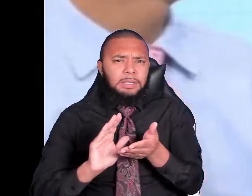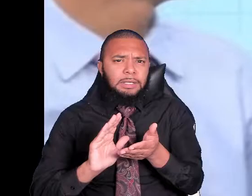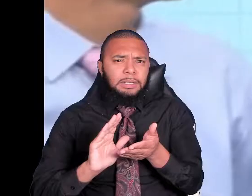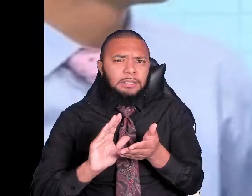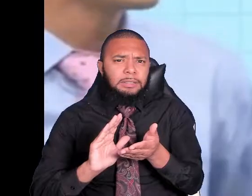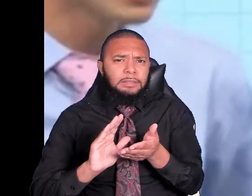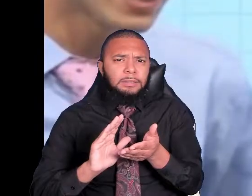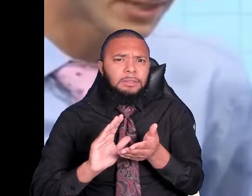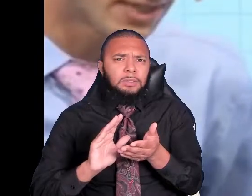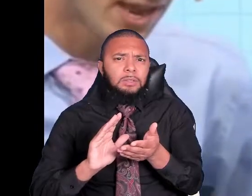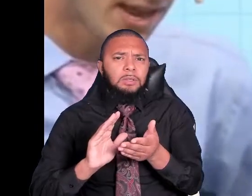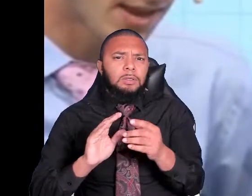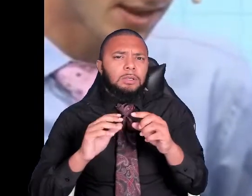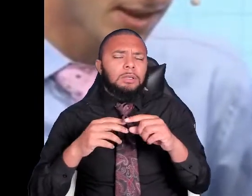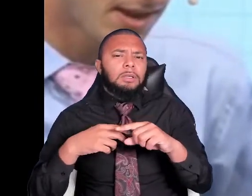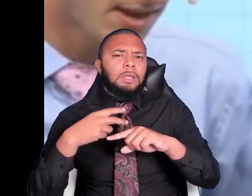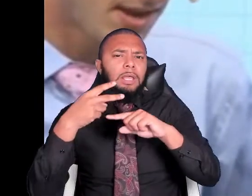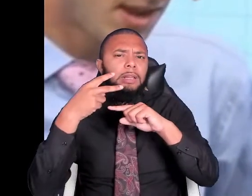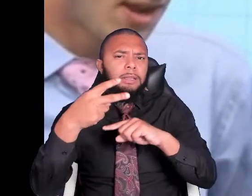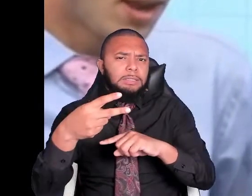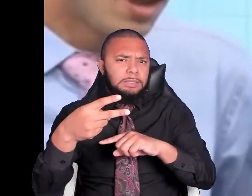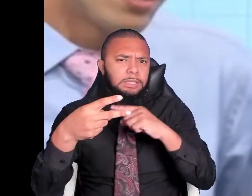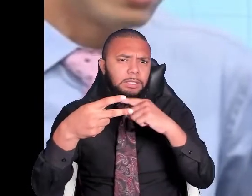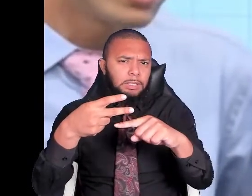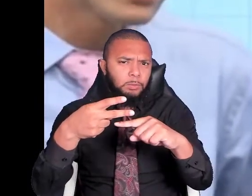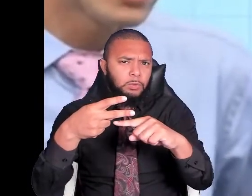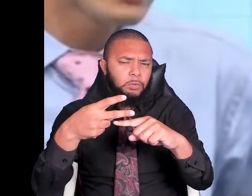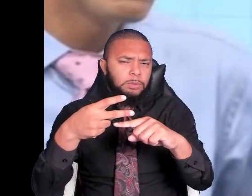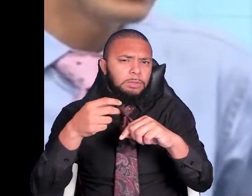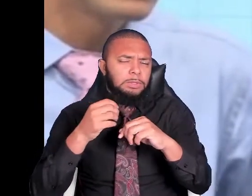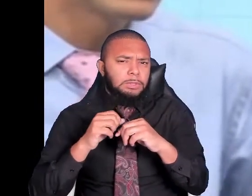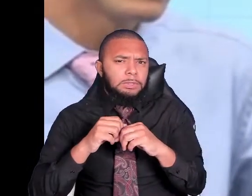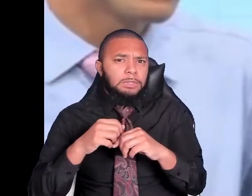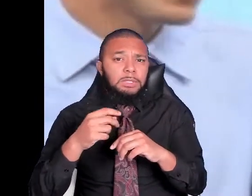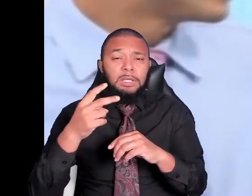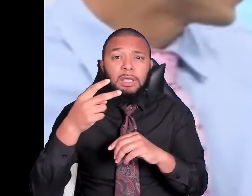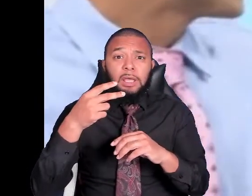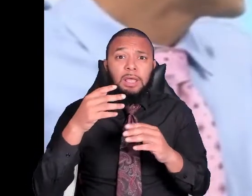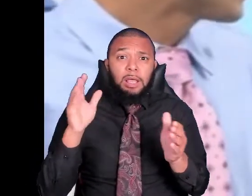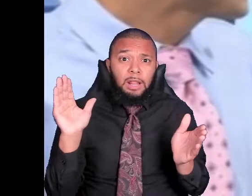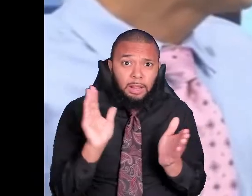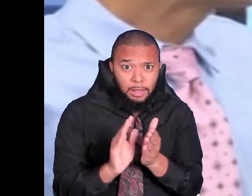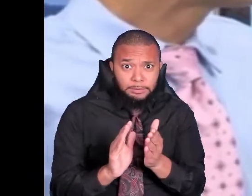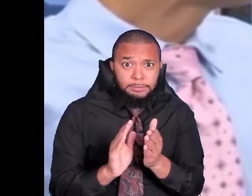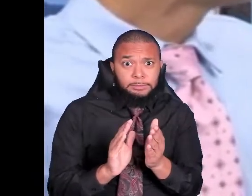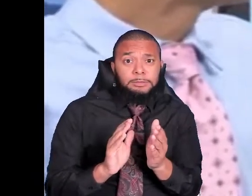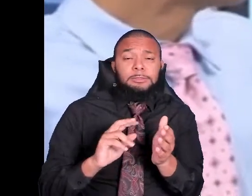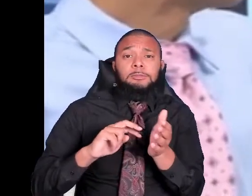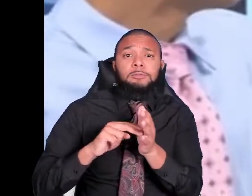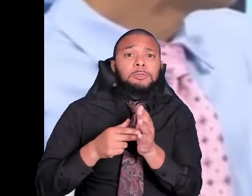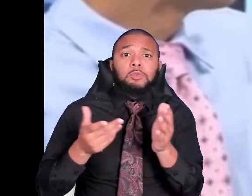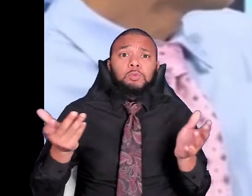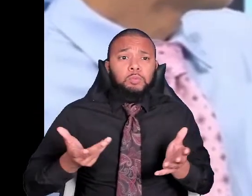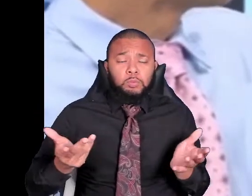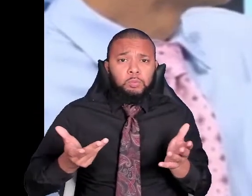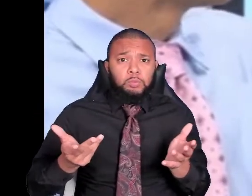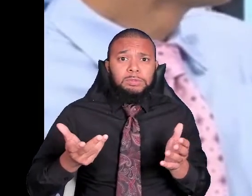to. Less than. Less than means that any